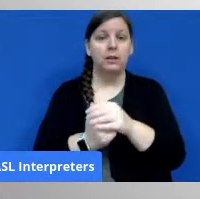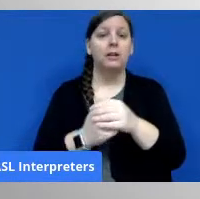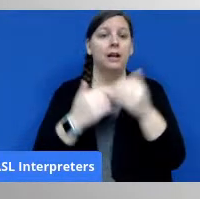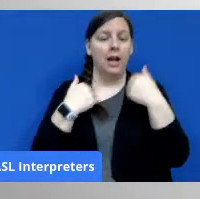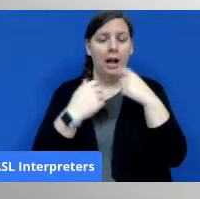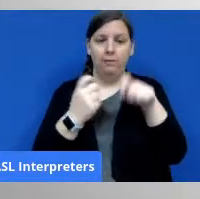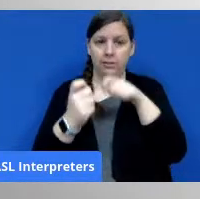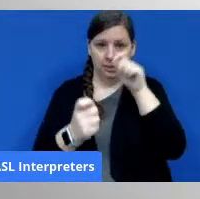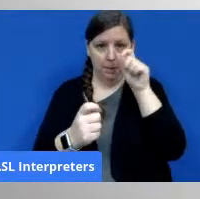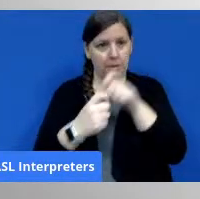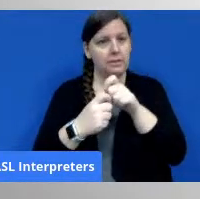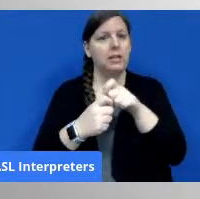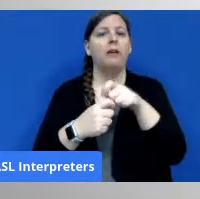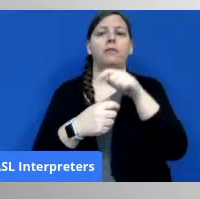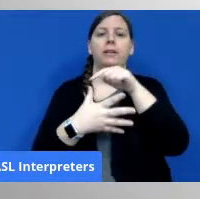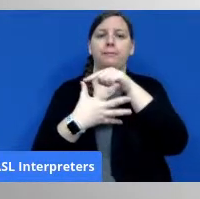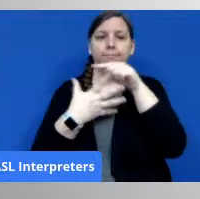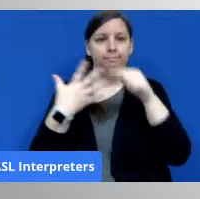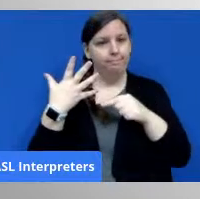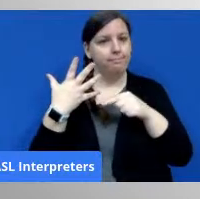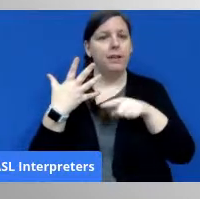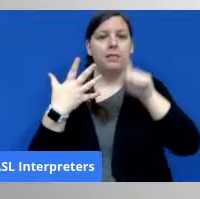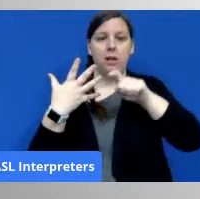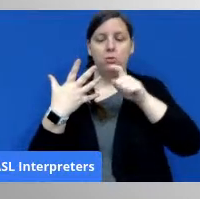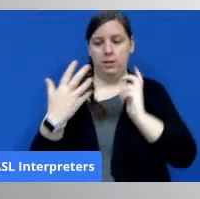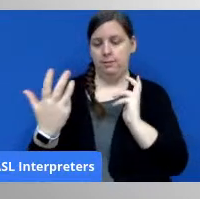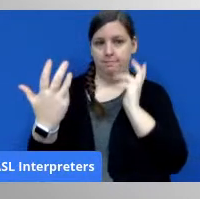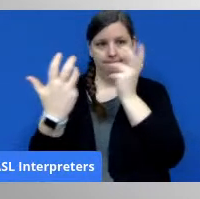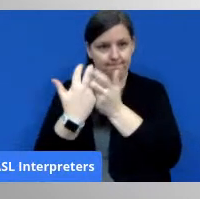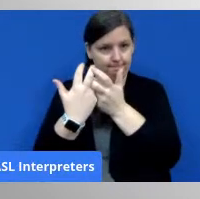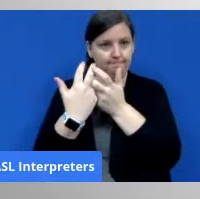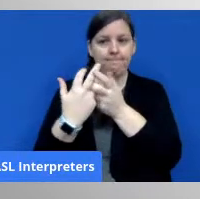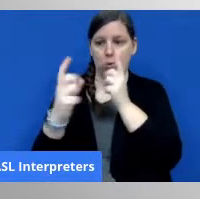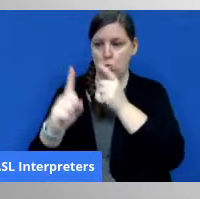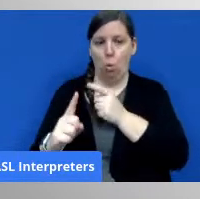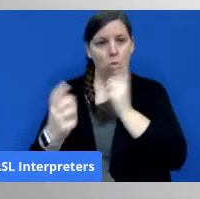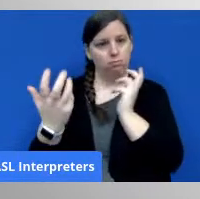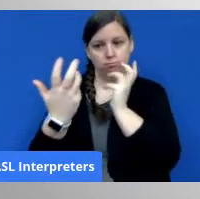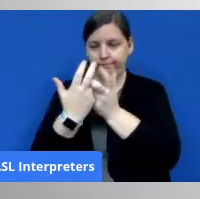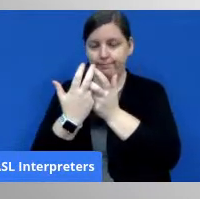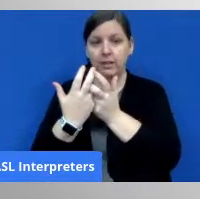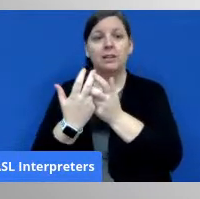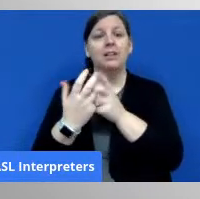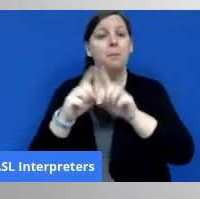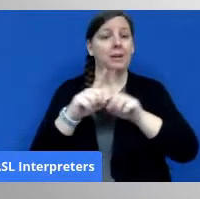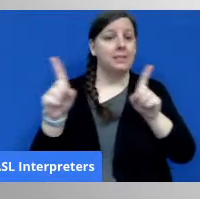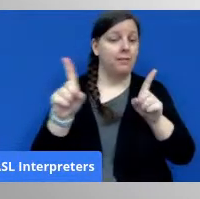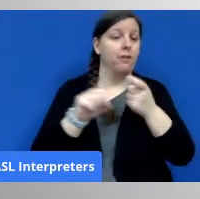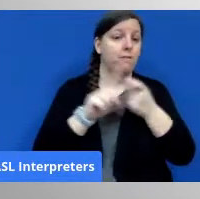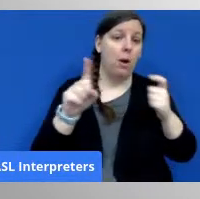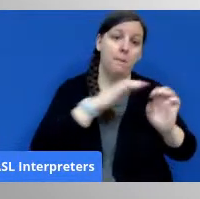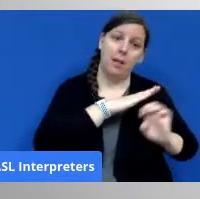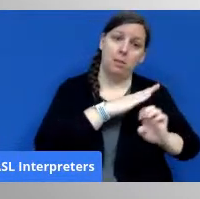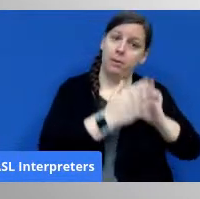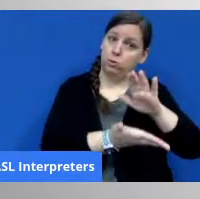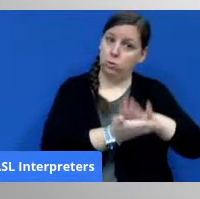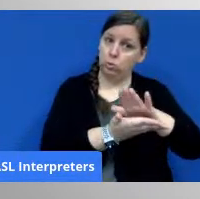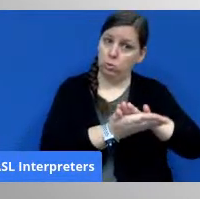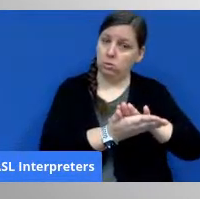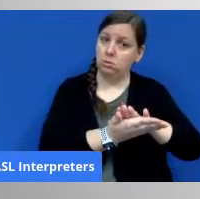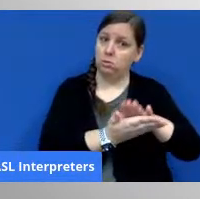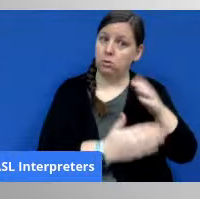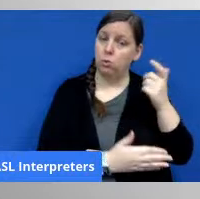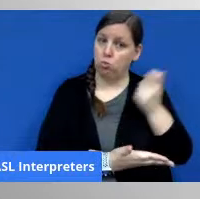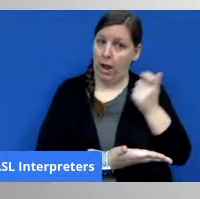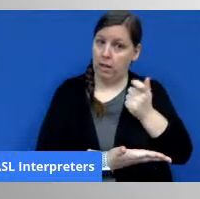with pre-established goals and objectives to meet. They are, however, different from the goals and objectives in the elementary grant.